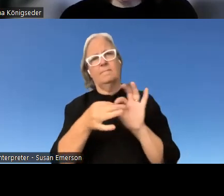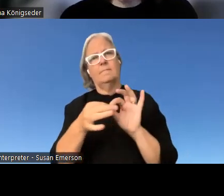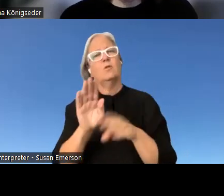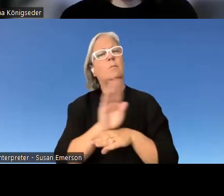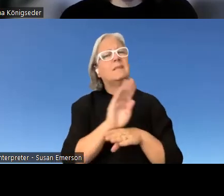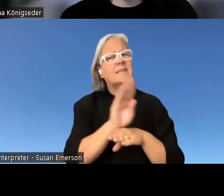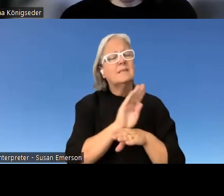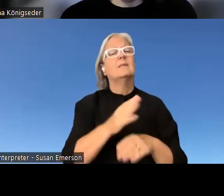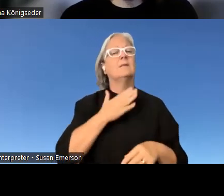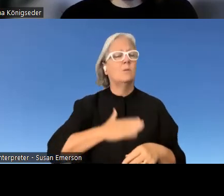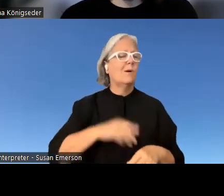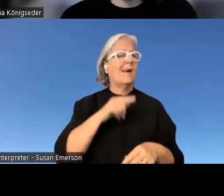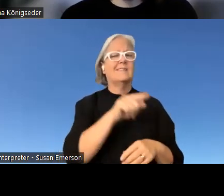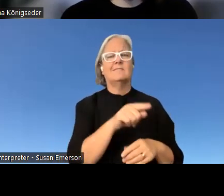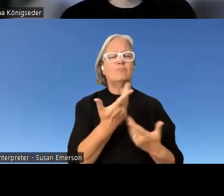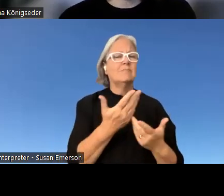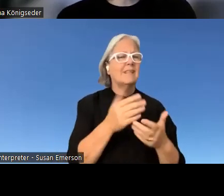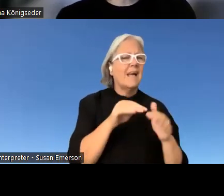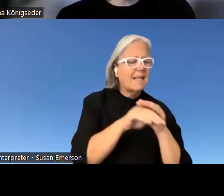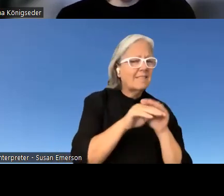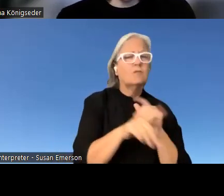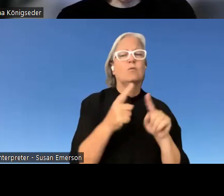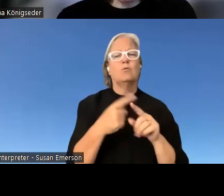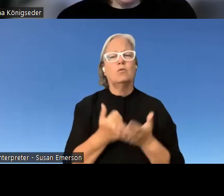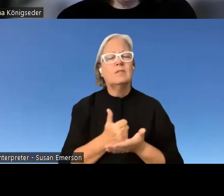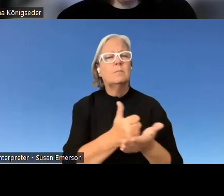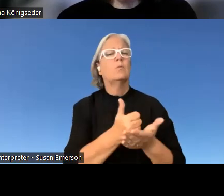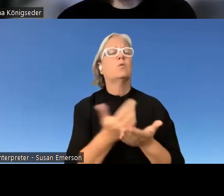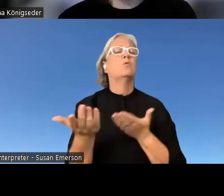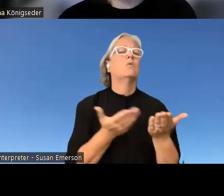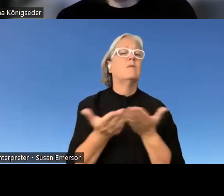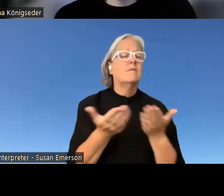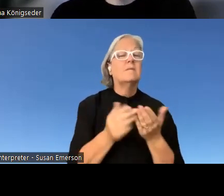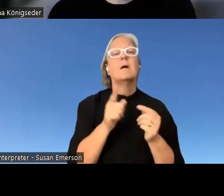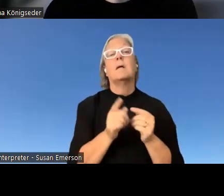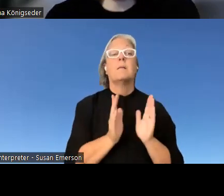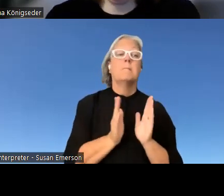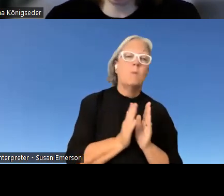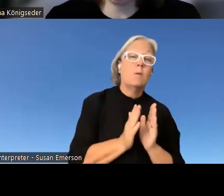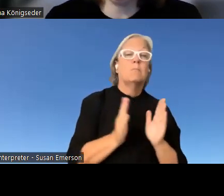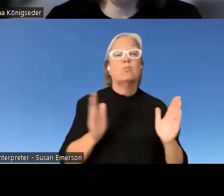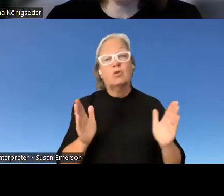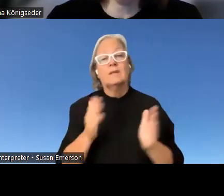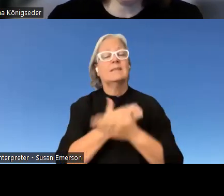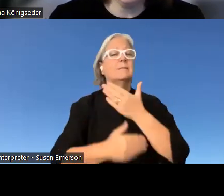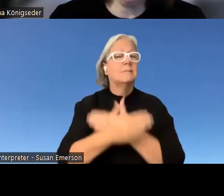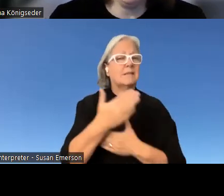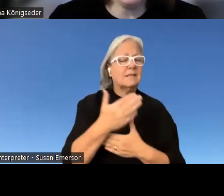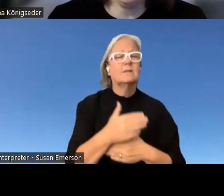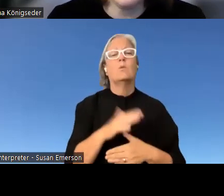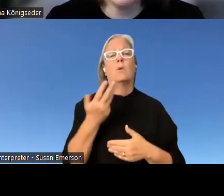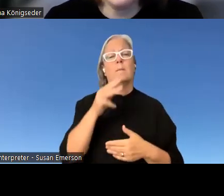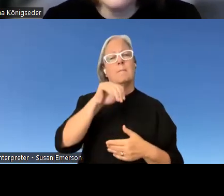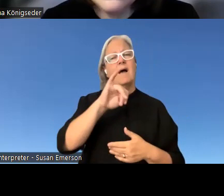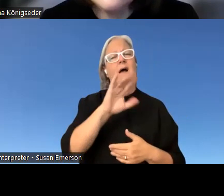to finances and also relevant support services for disability-owned small businesses, micro enterprises, and of course for